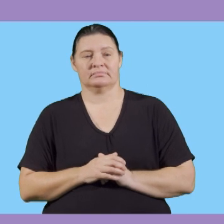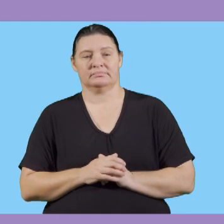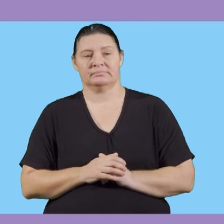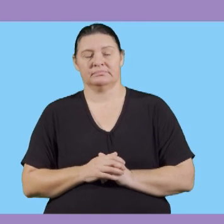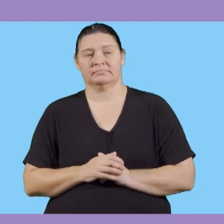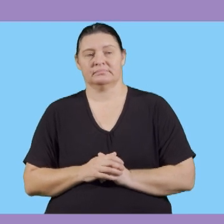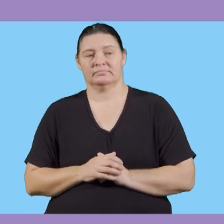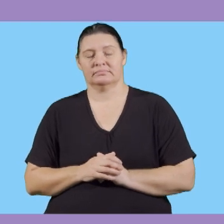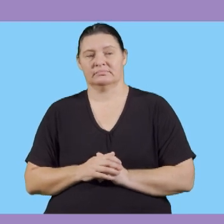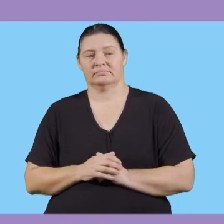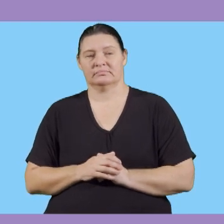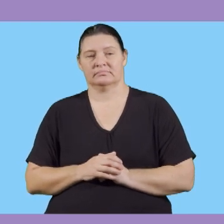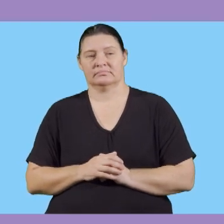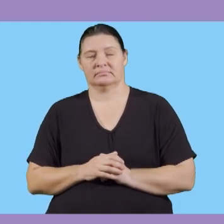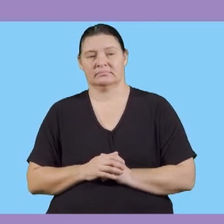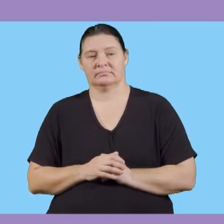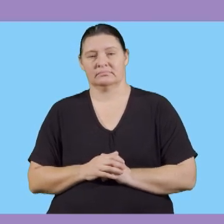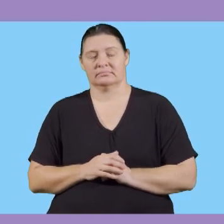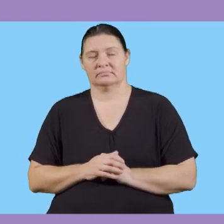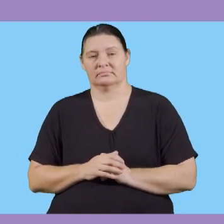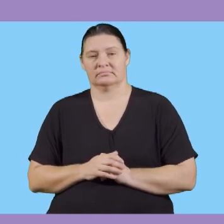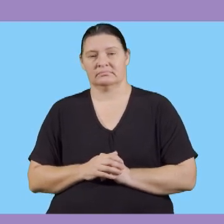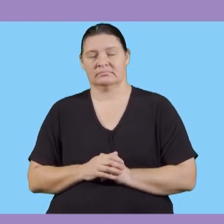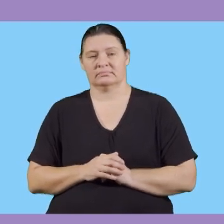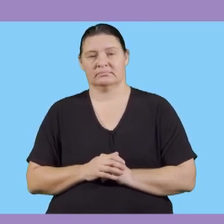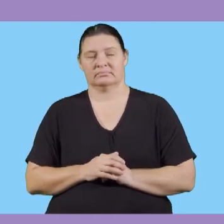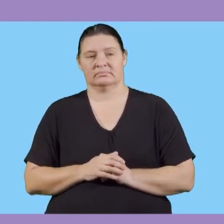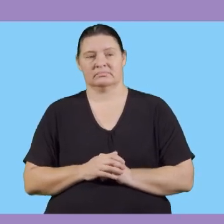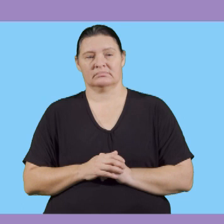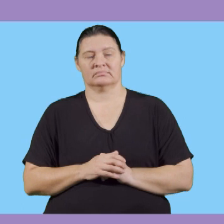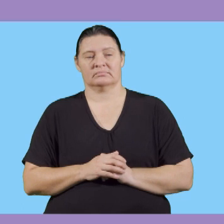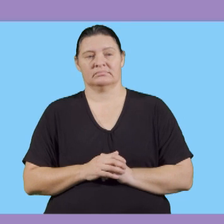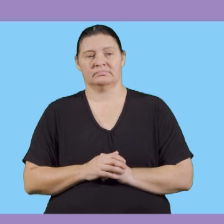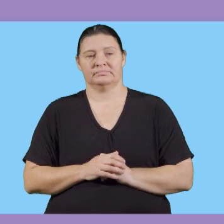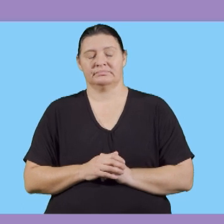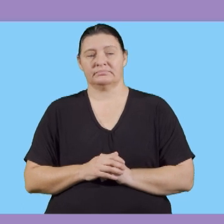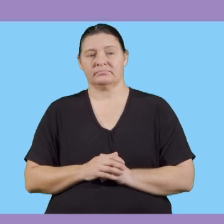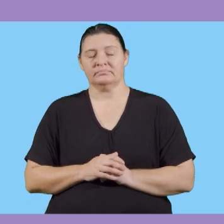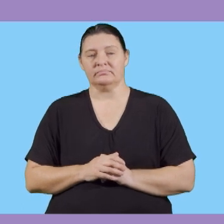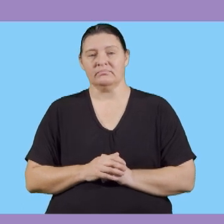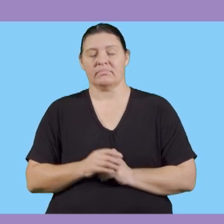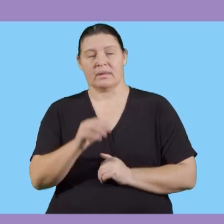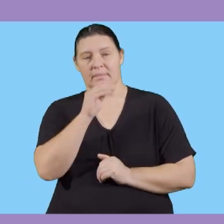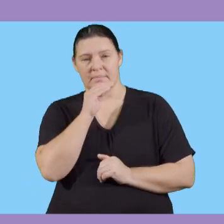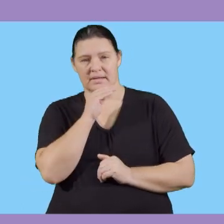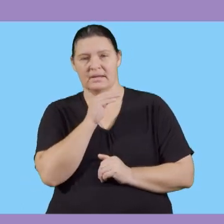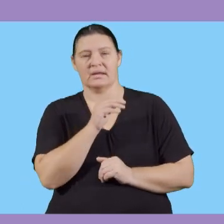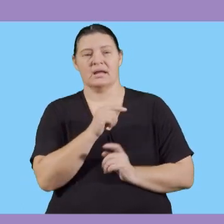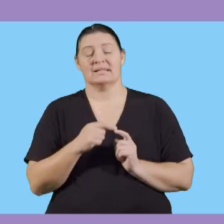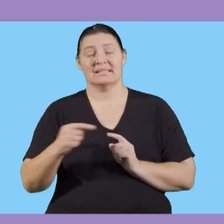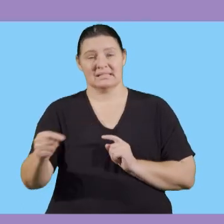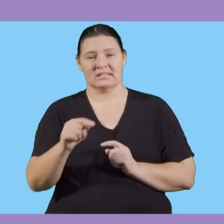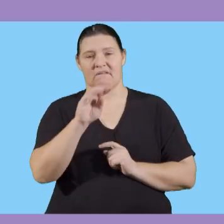be our distance divided by our speed. We've been given all this information, and that is going to be, so